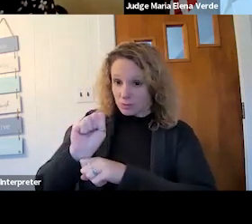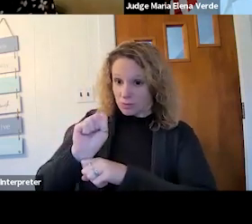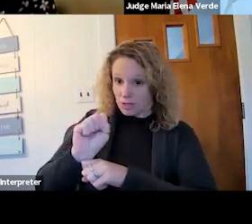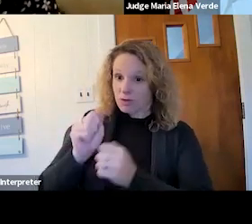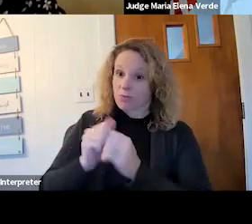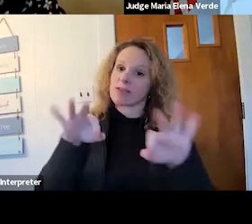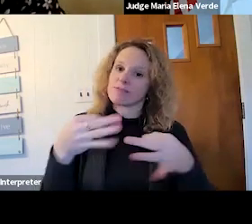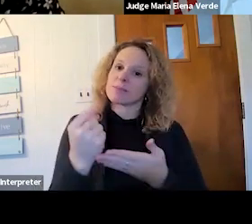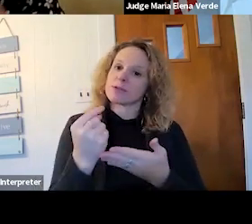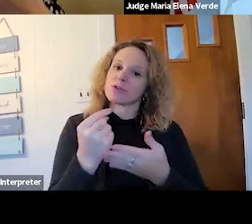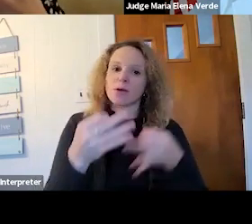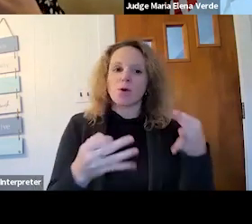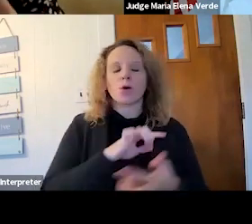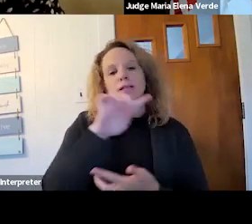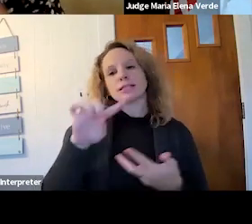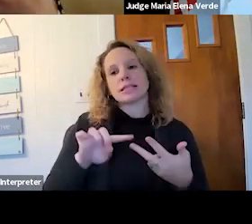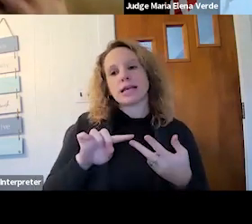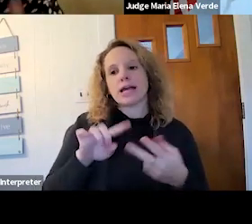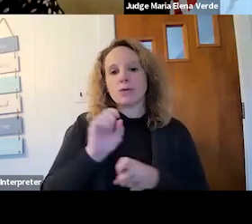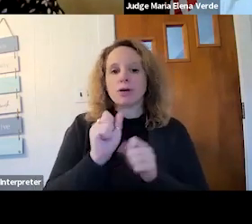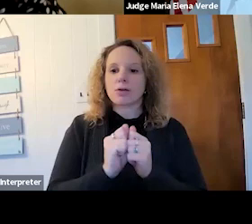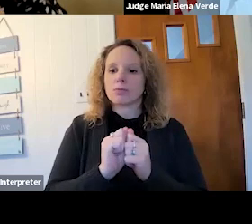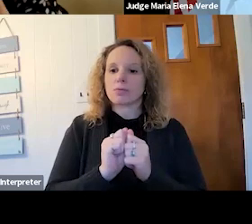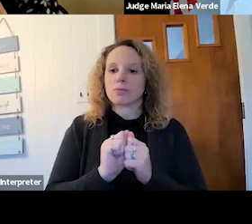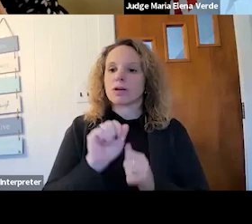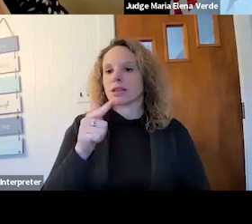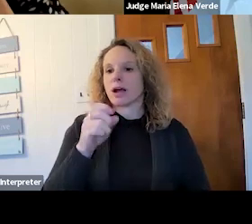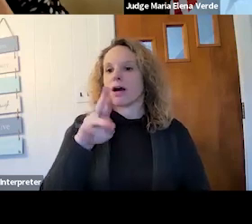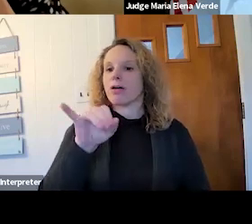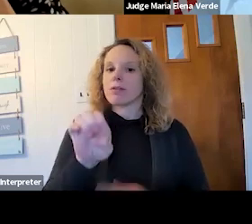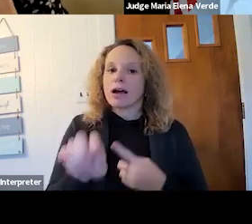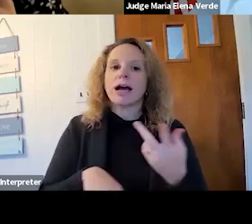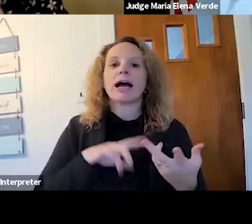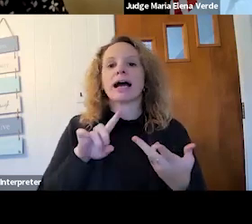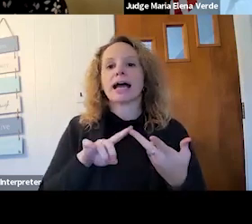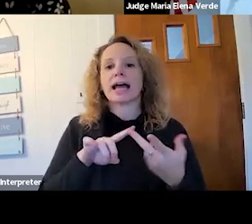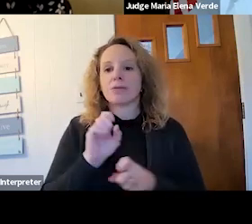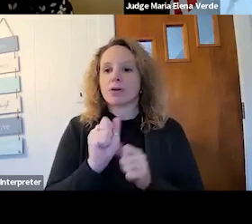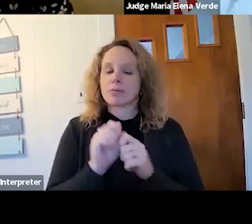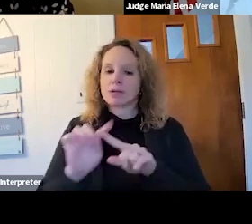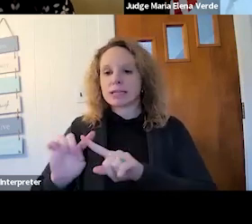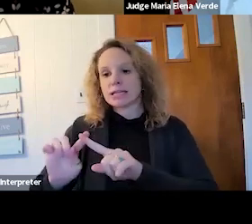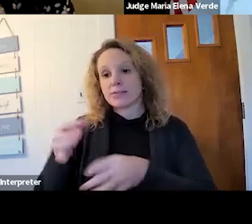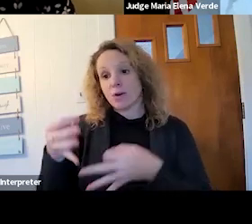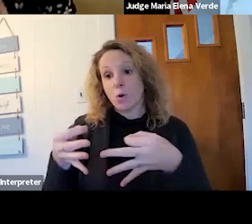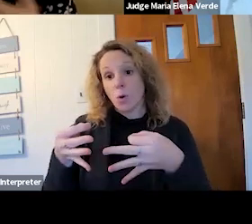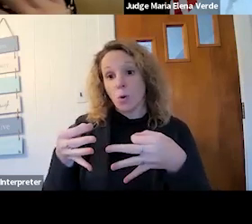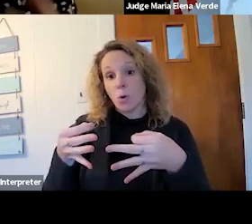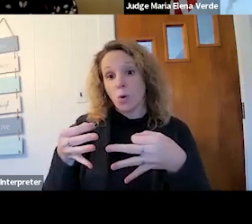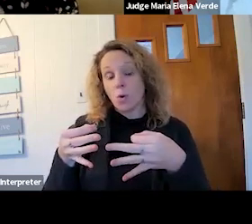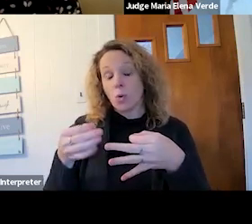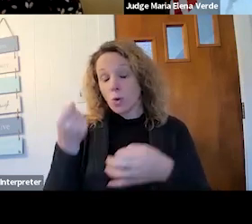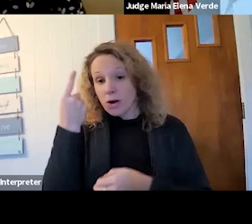family treatment courts, and also work with All Rise and working with different courts to understand